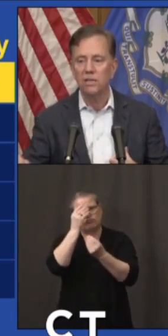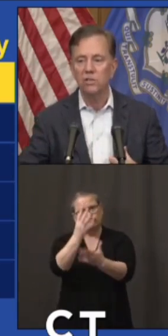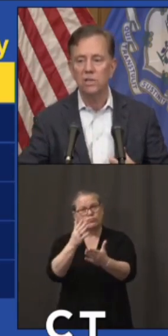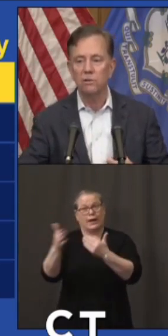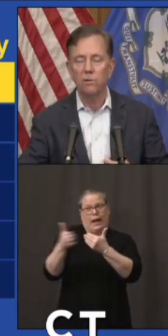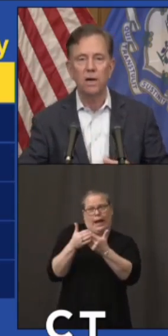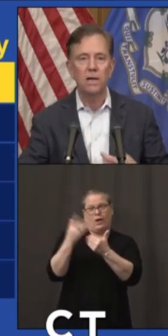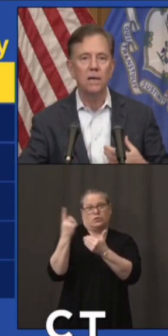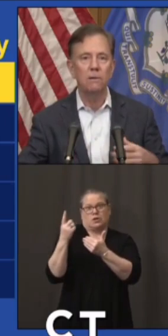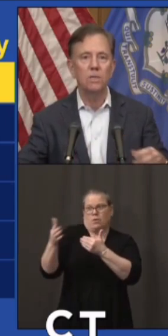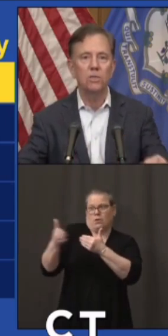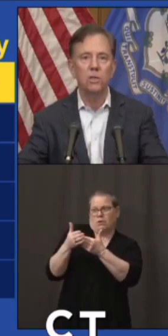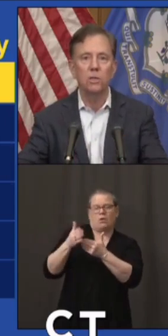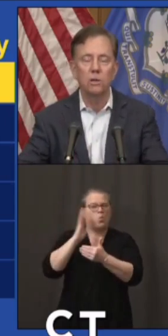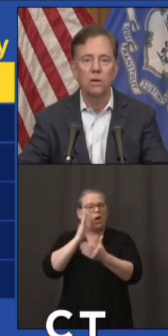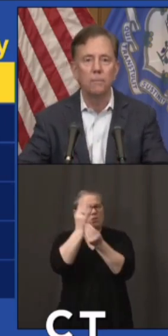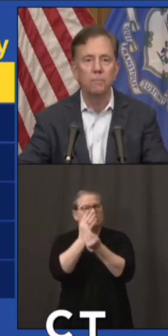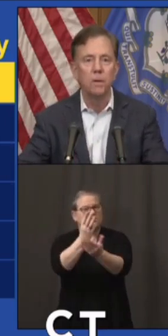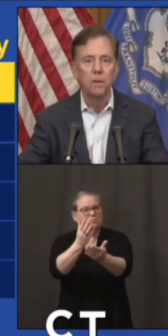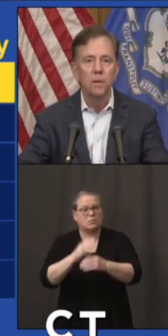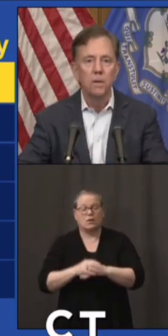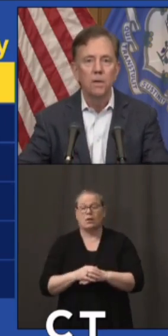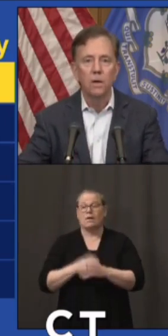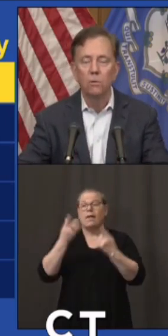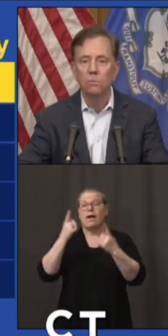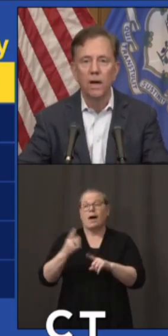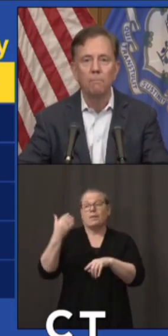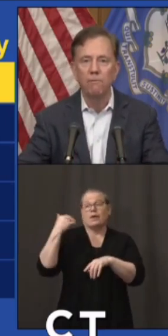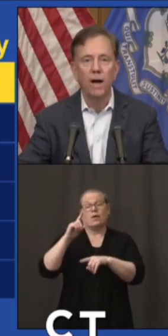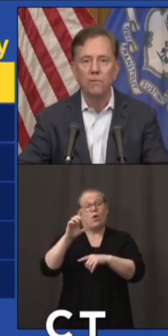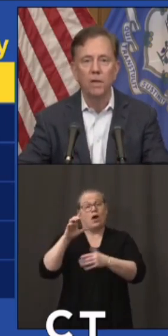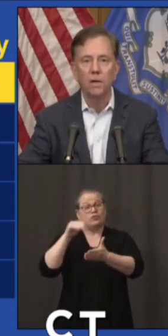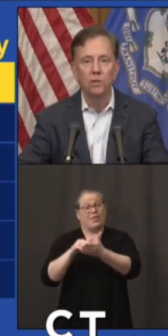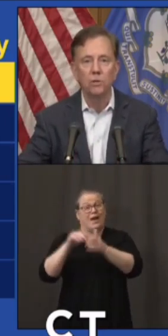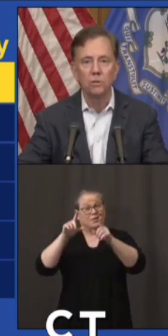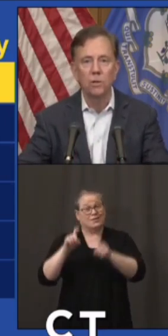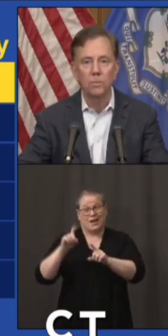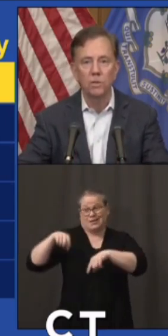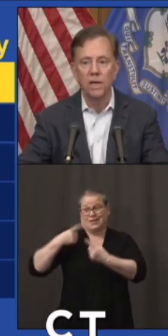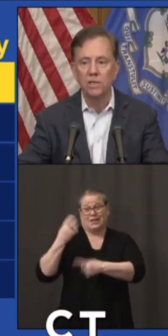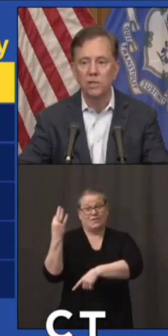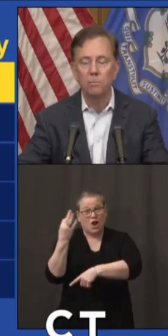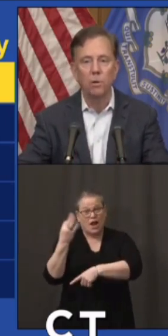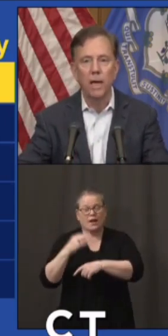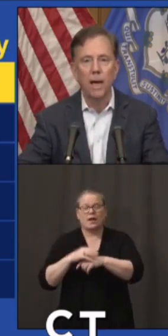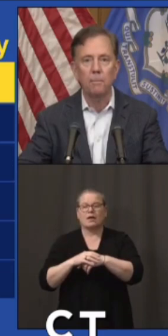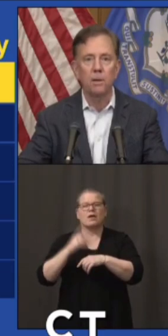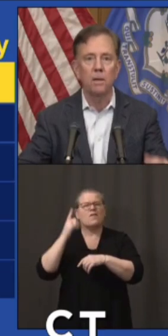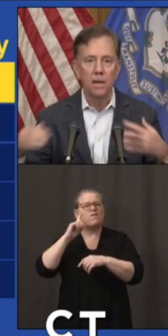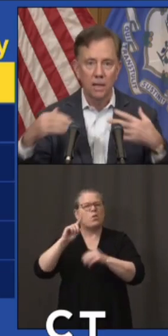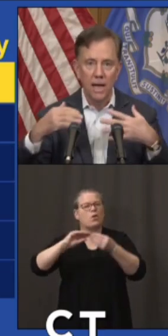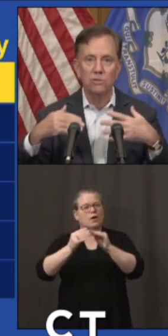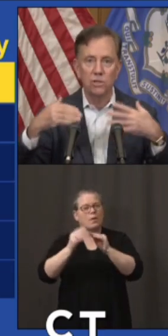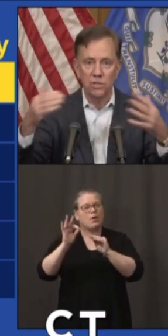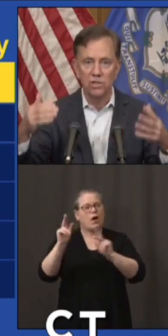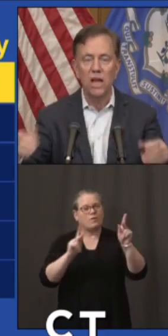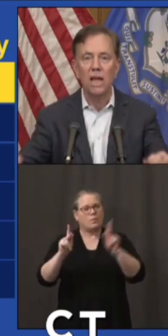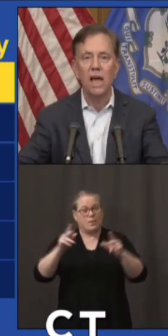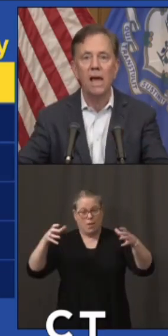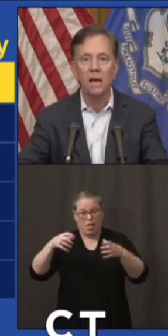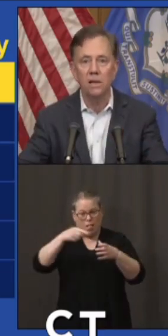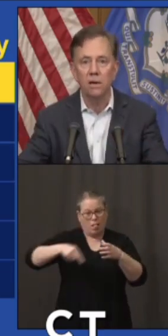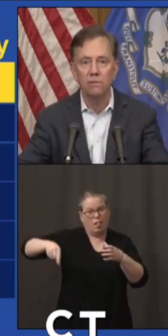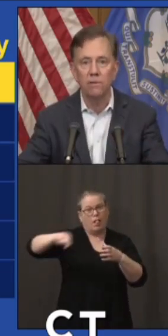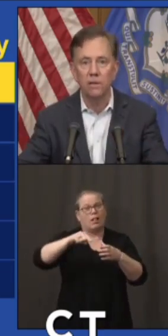116,000 tests since Friday. We still are, top 5 in the country in terms of testing per capita. Allows us to